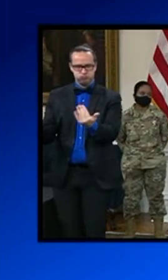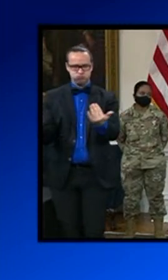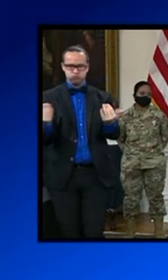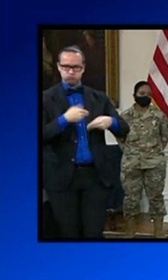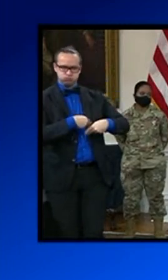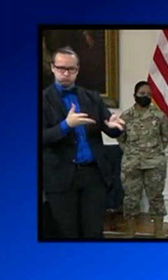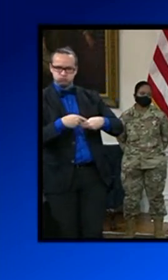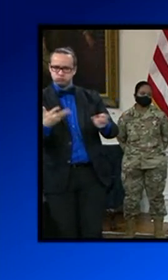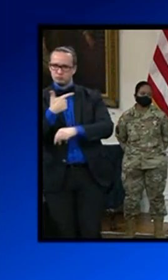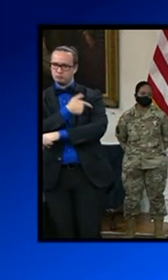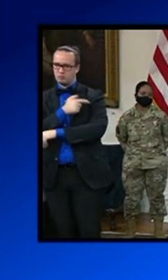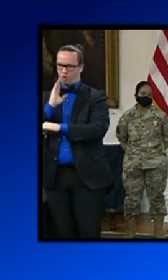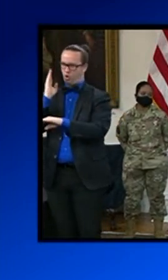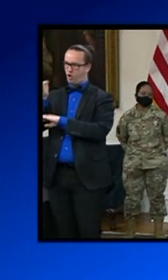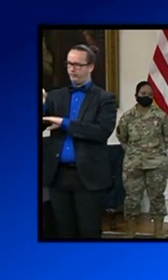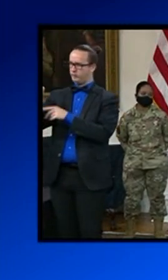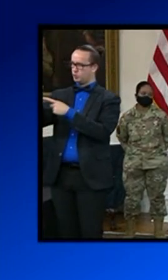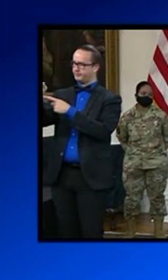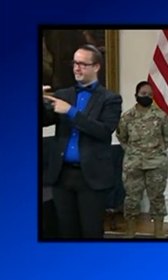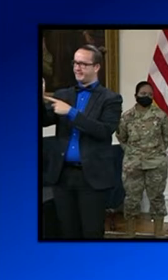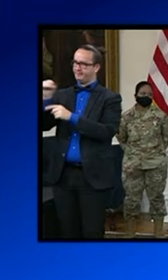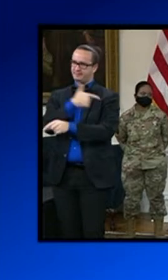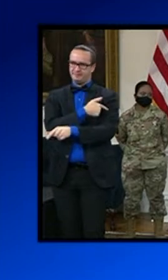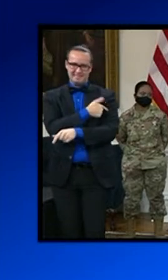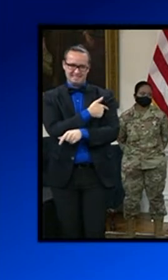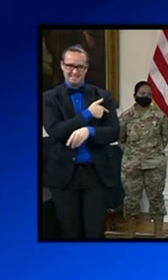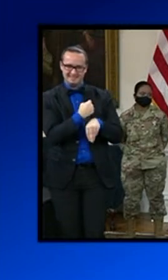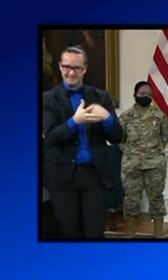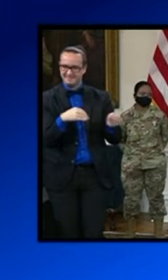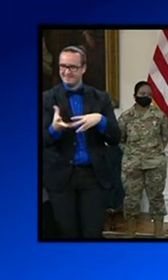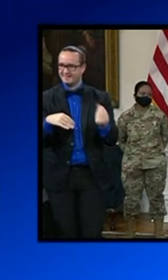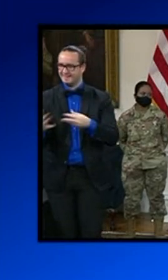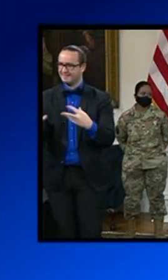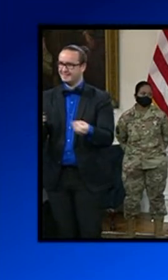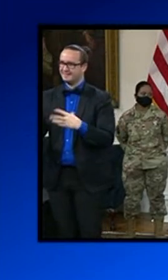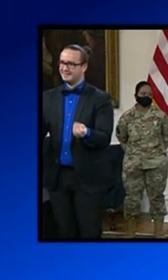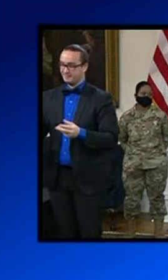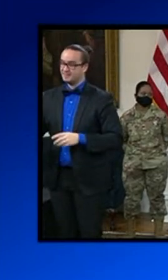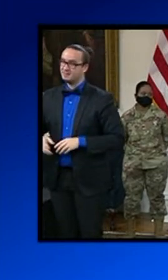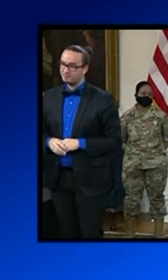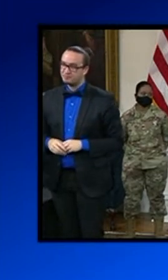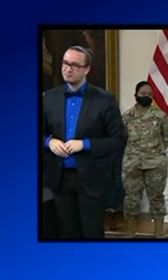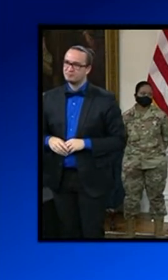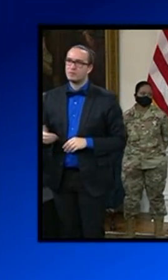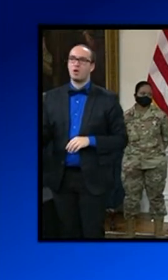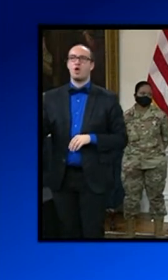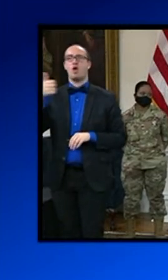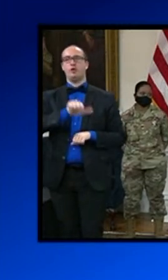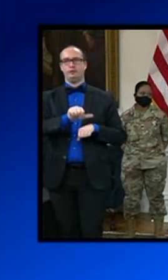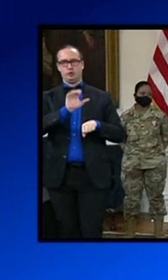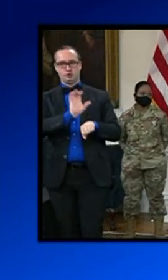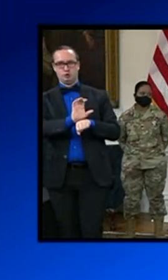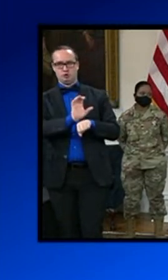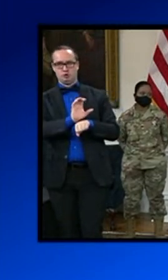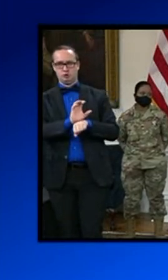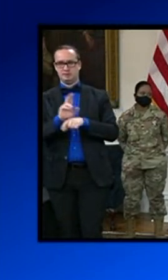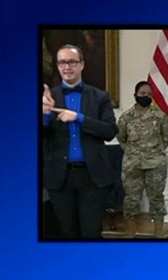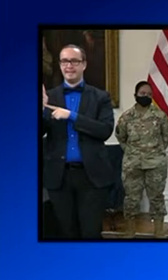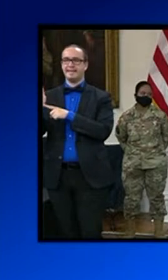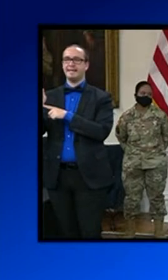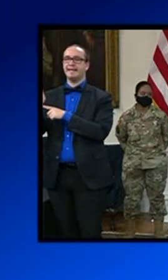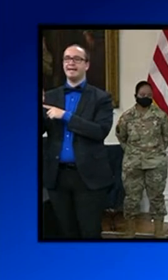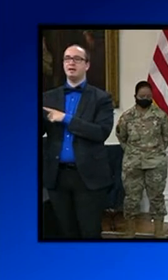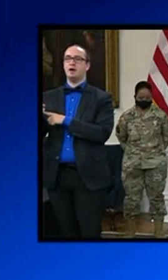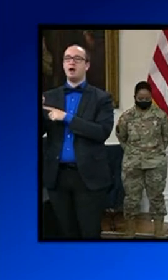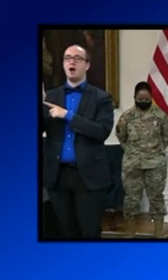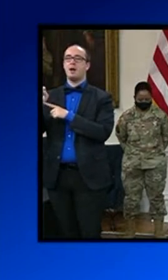vaccines. Kingdom Fellowship in Silver Spring, which serves parts of Montgomery County and Prince